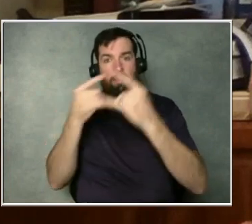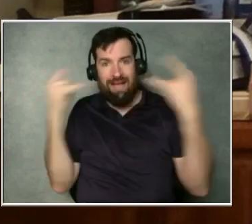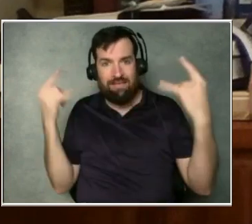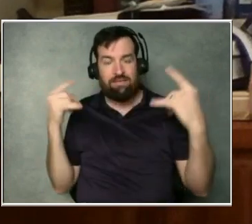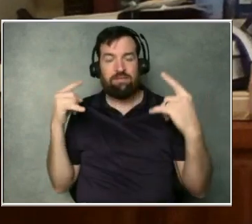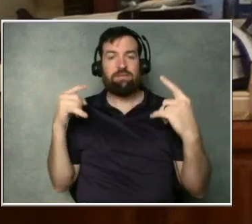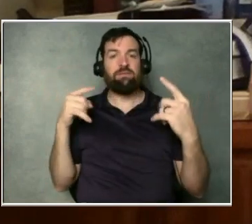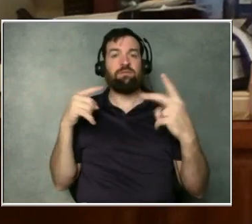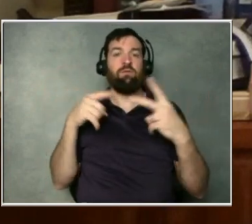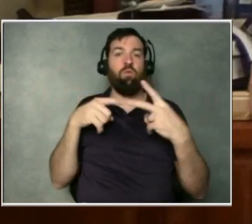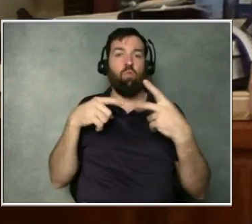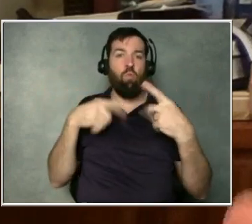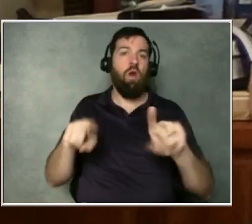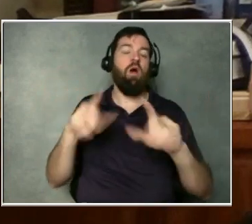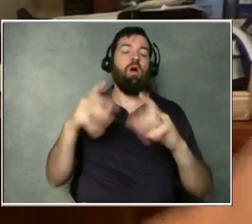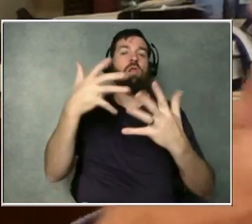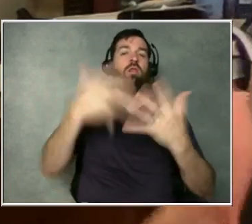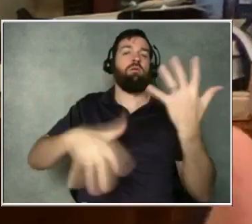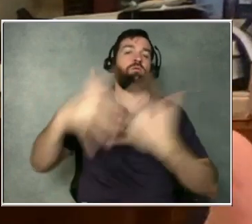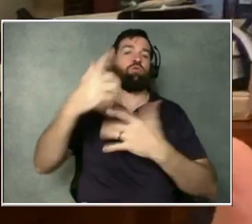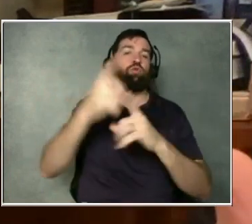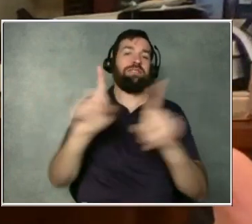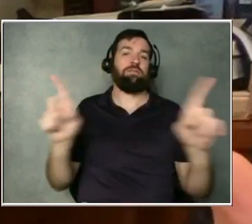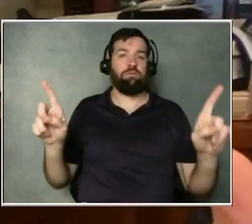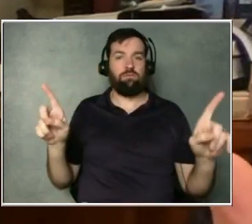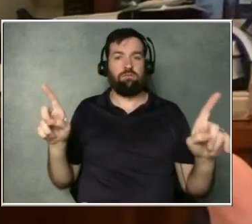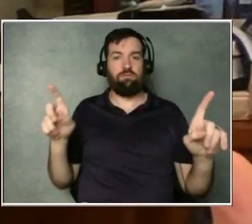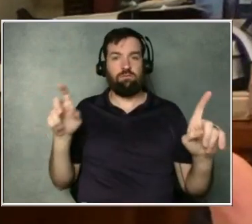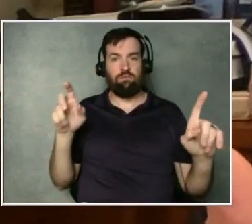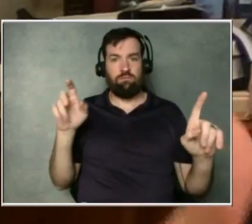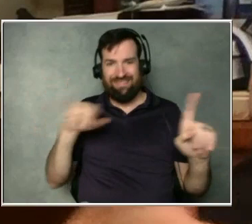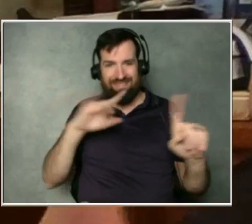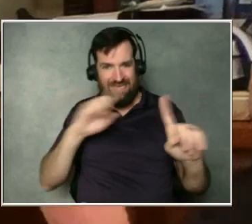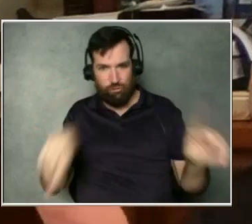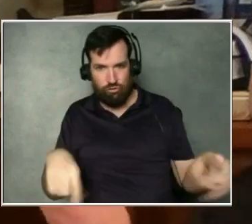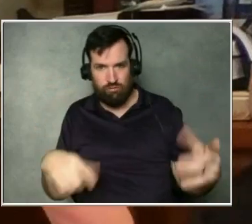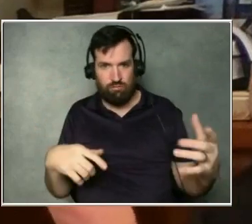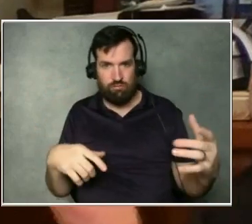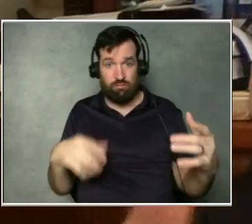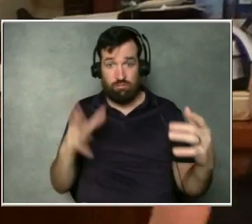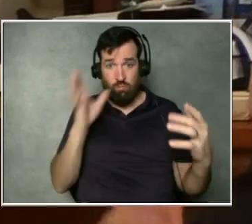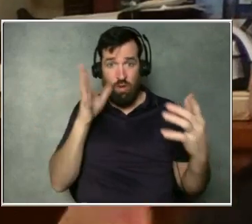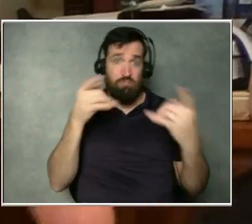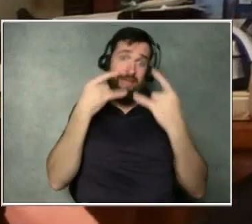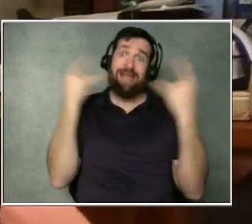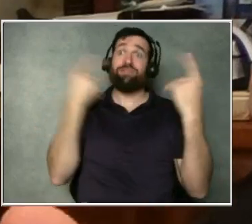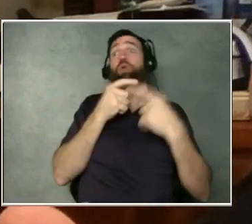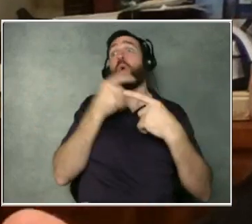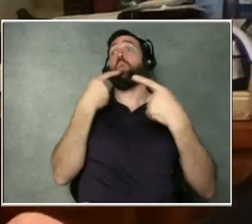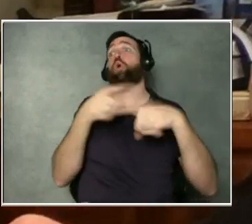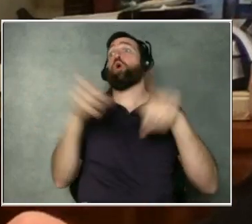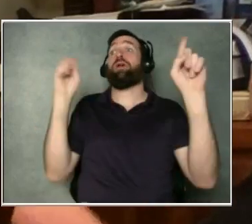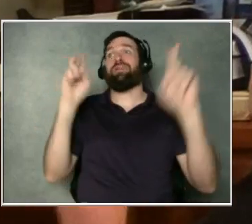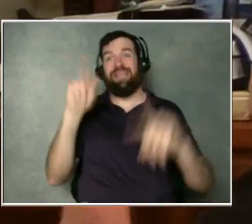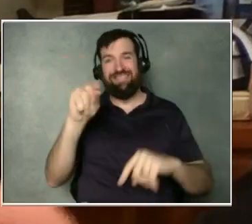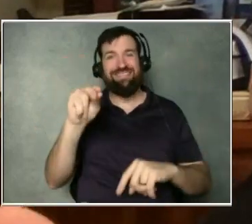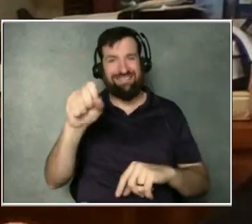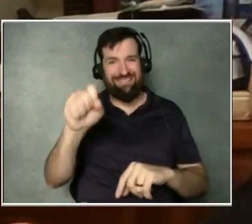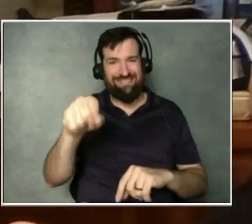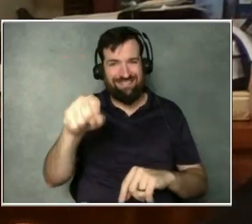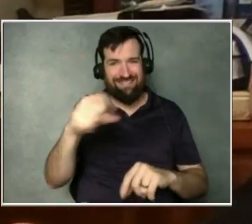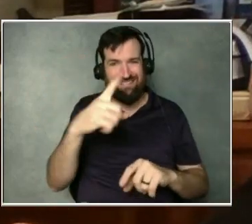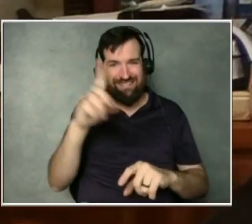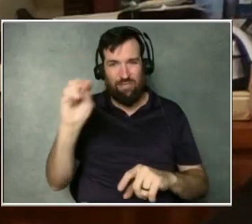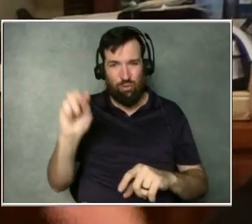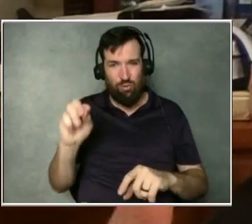and social distancing. That's the answer to the argument of, well, masks don't work. Well, they certainly do. We had almost